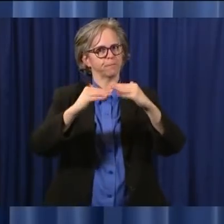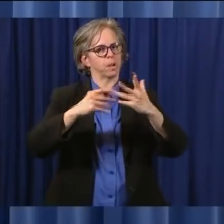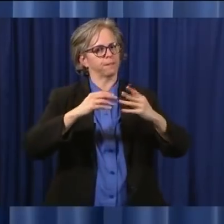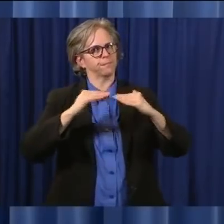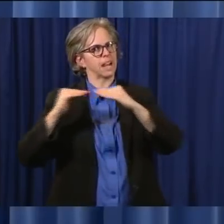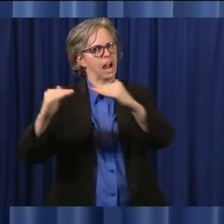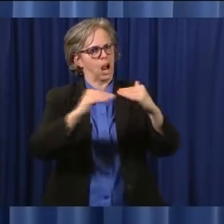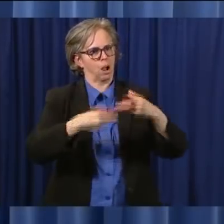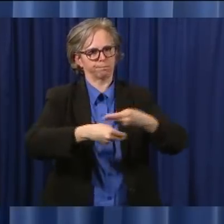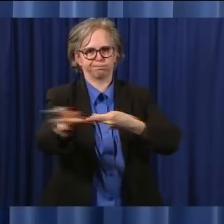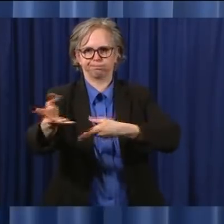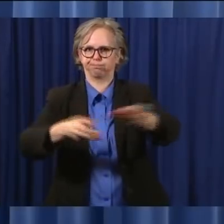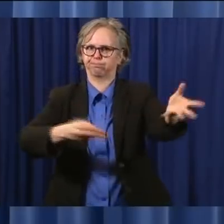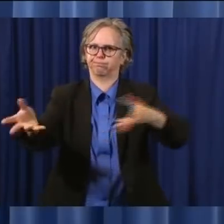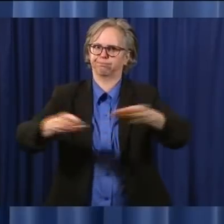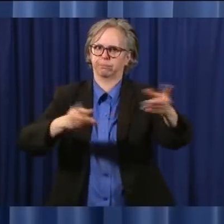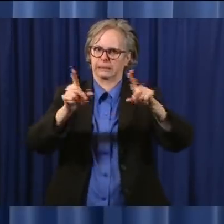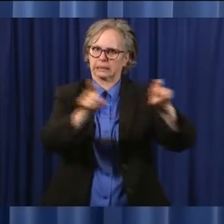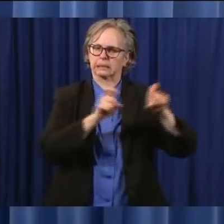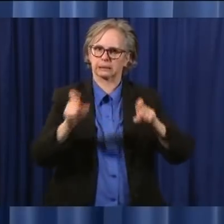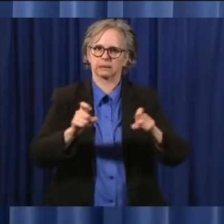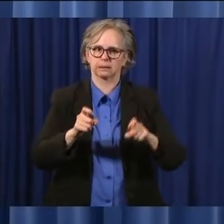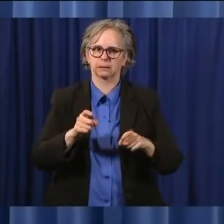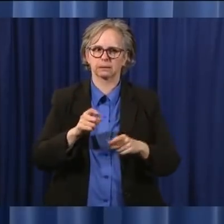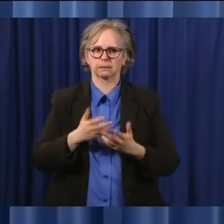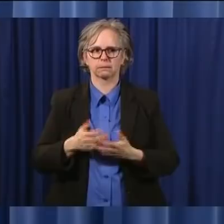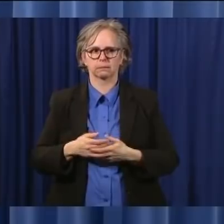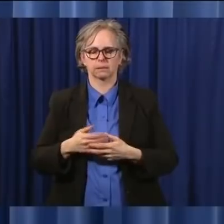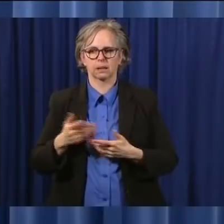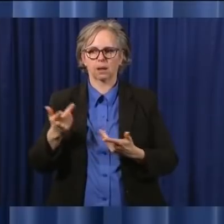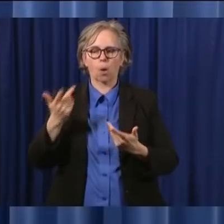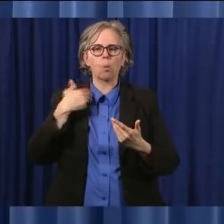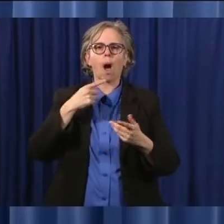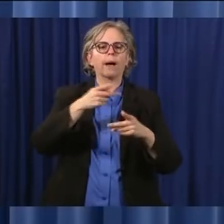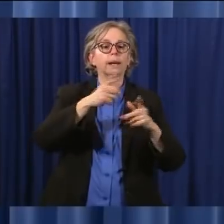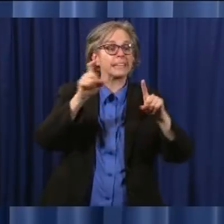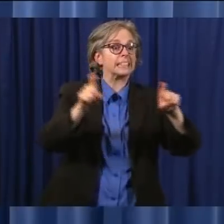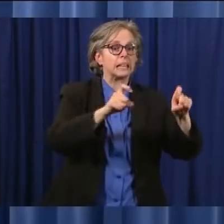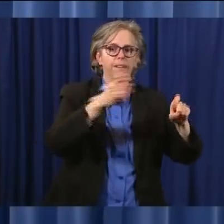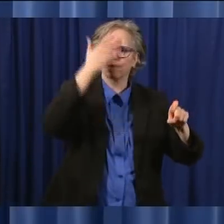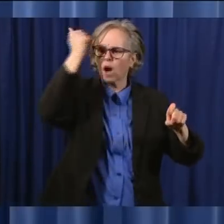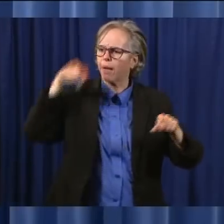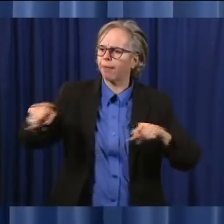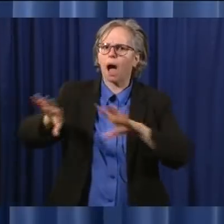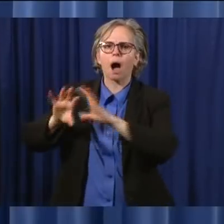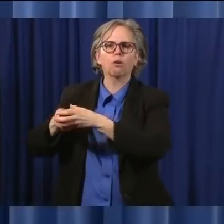as well. We don't want them to be underrepresented in that testing. Thank you, Governor. Thank you very much.